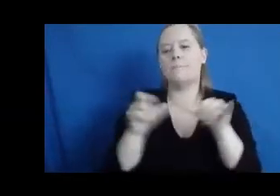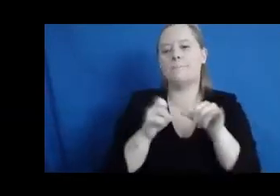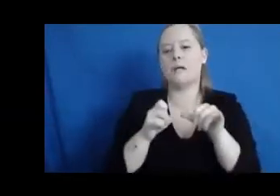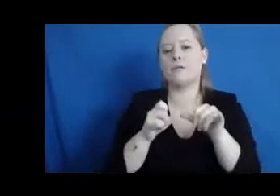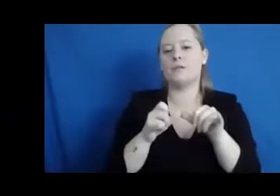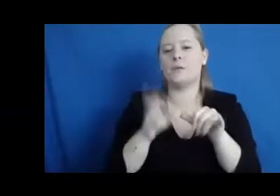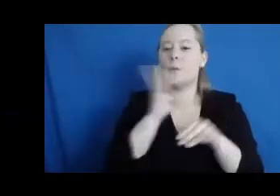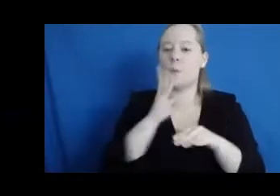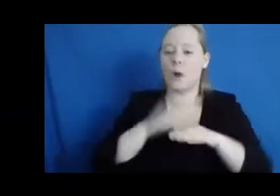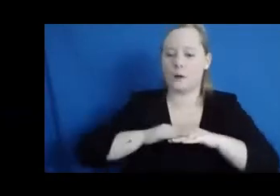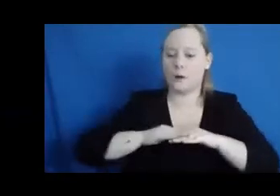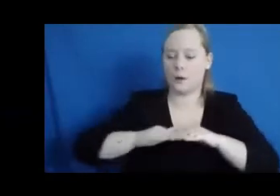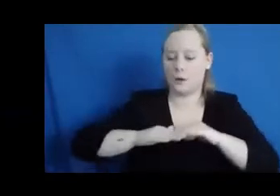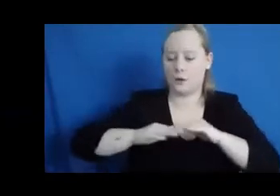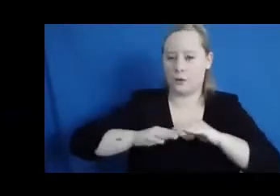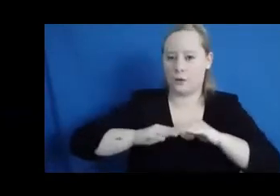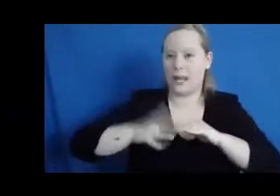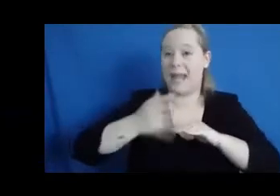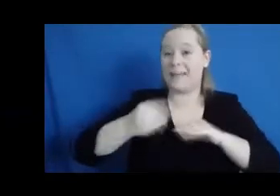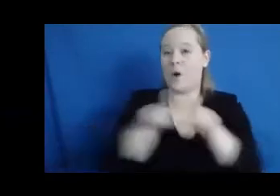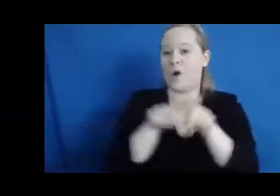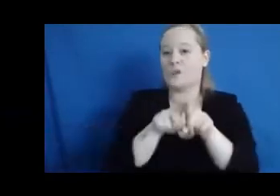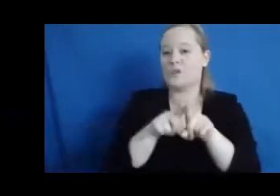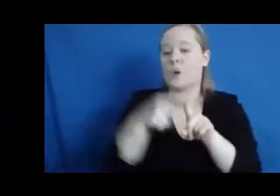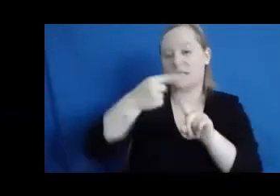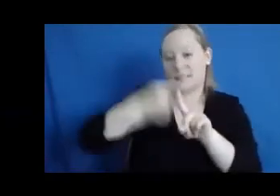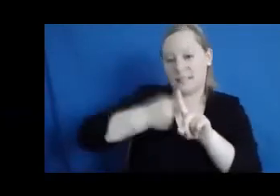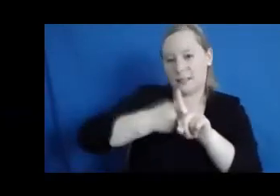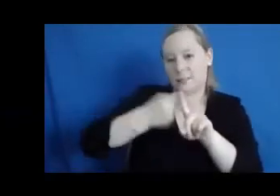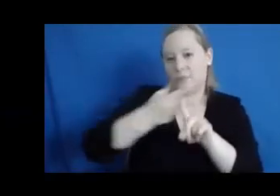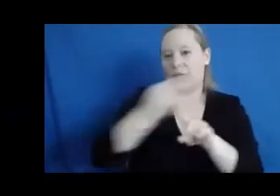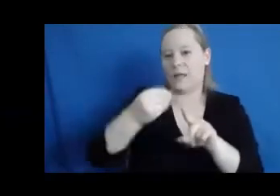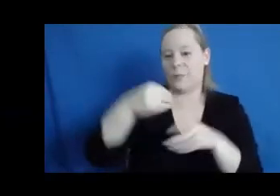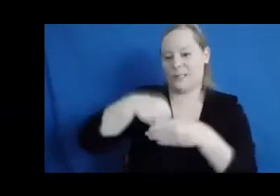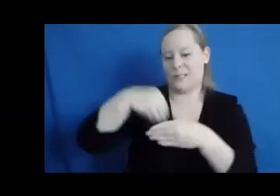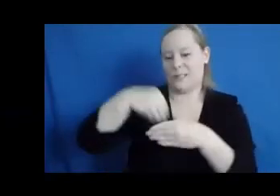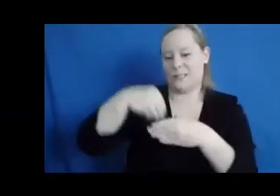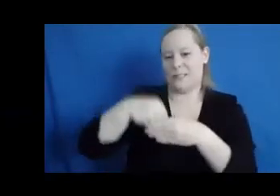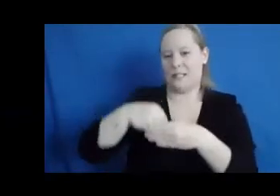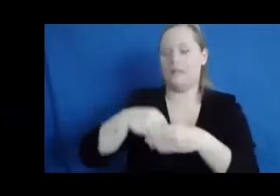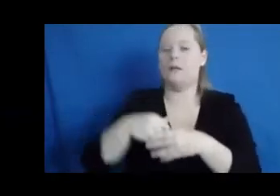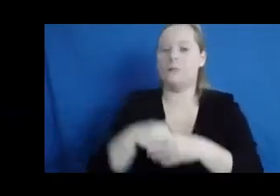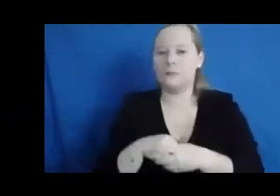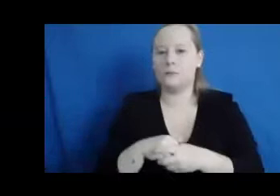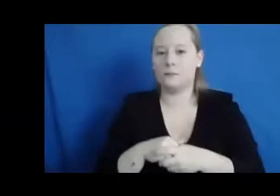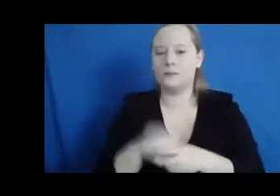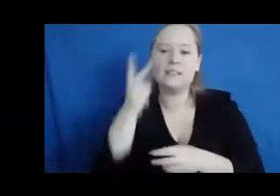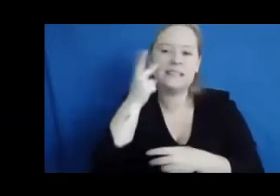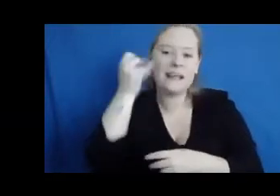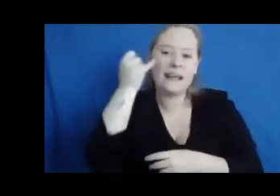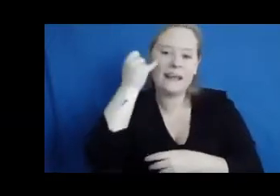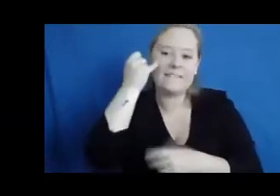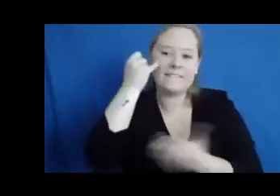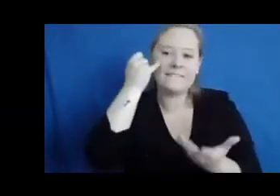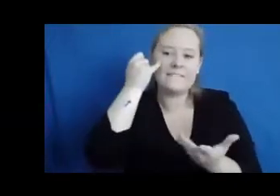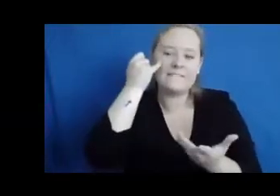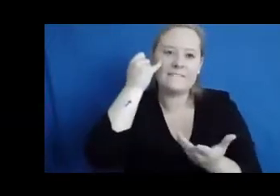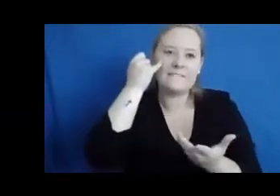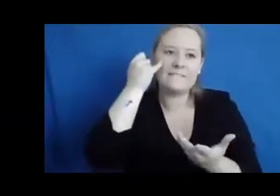in addition to temperature and the conductivity of the water. So we can see if there's water